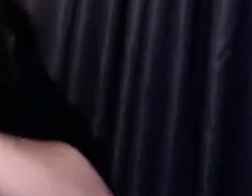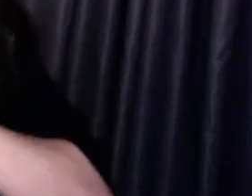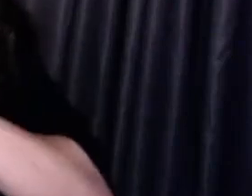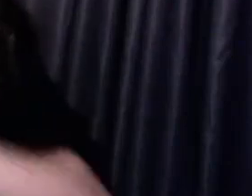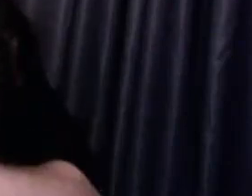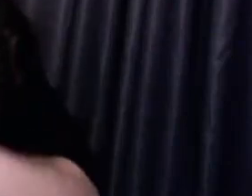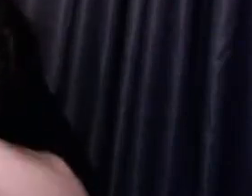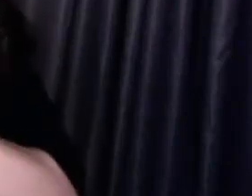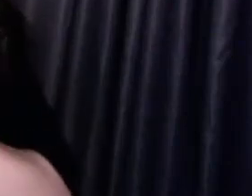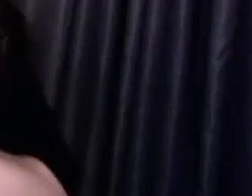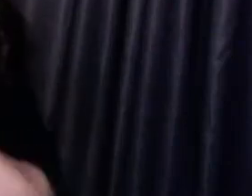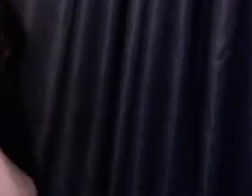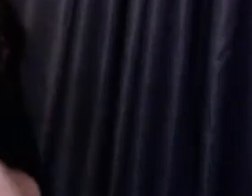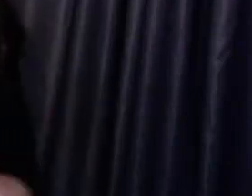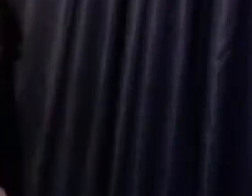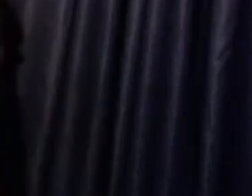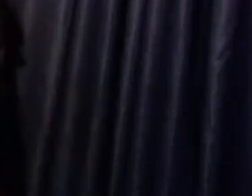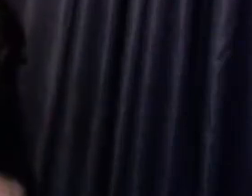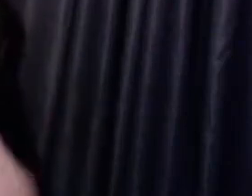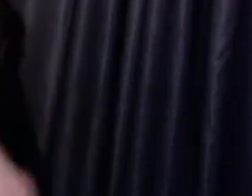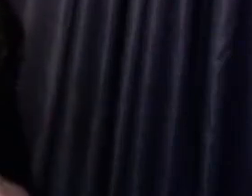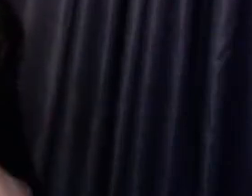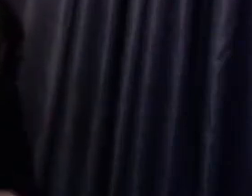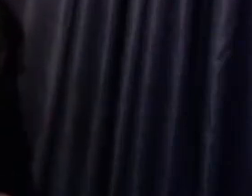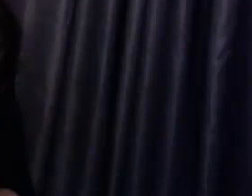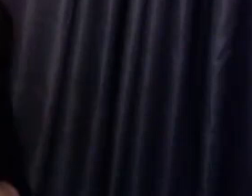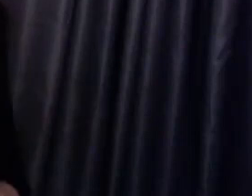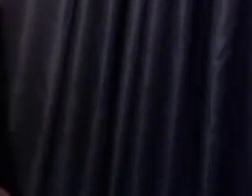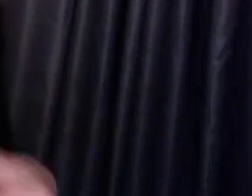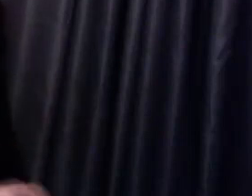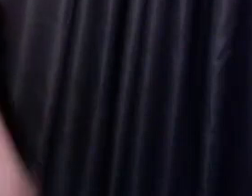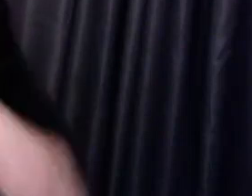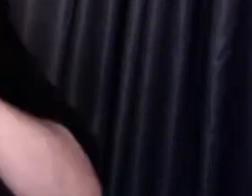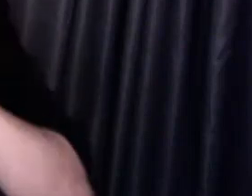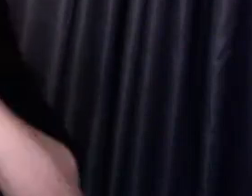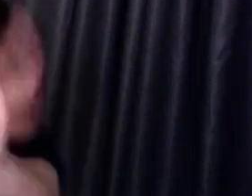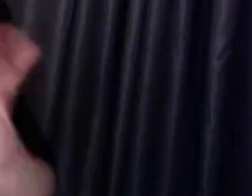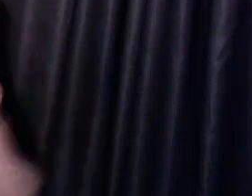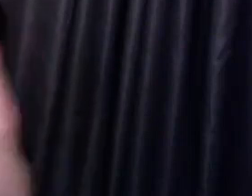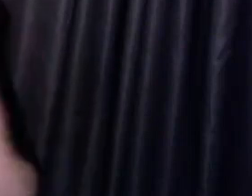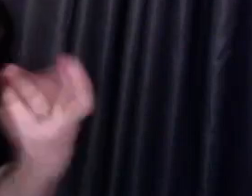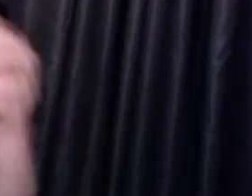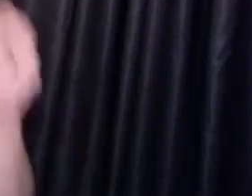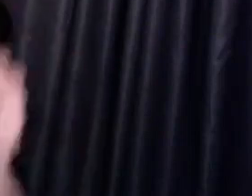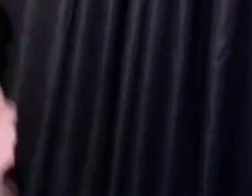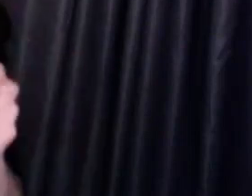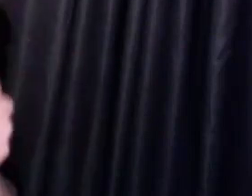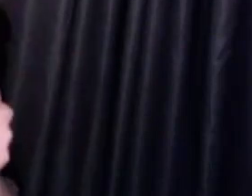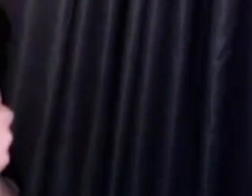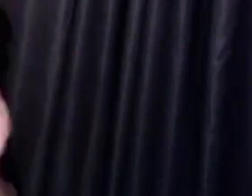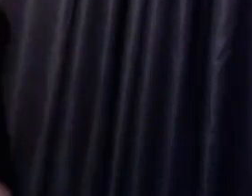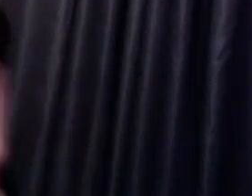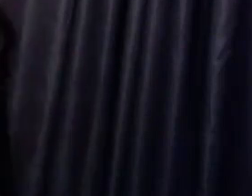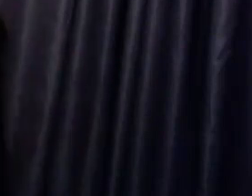Okay. Yeah, we're gonna save the chat for sure. There's been a ton of resources, questions. Yeah, resources and information